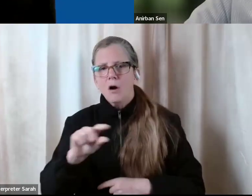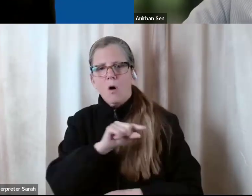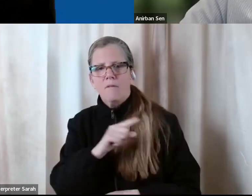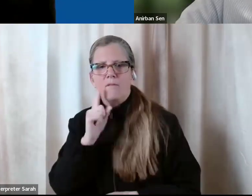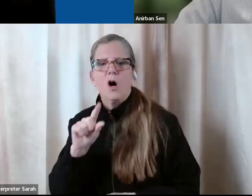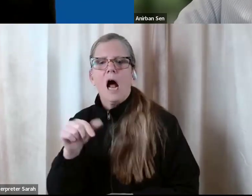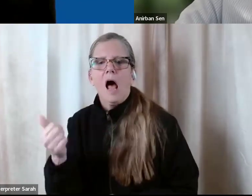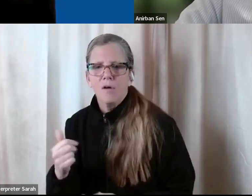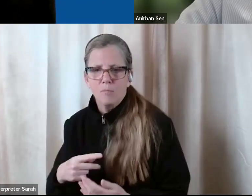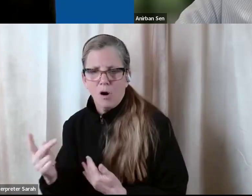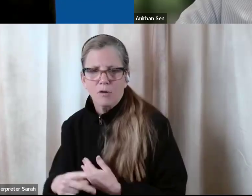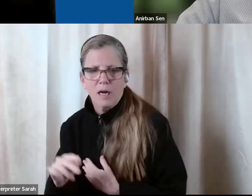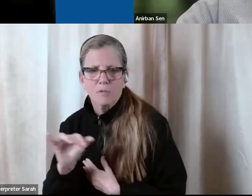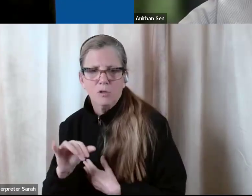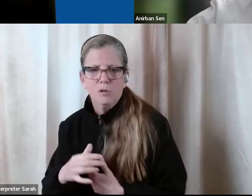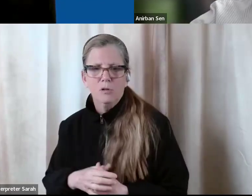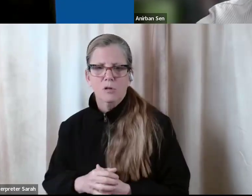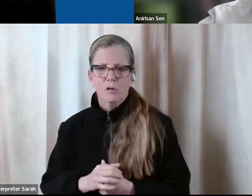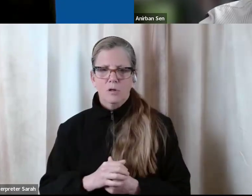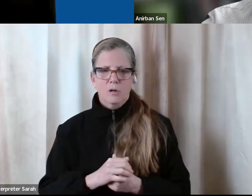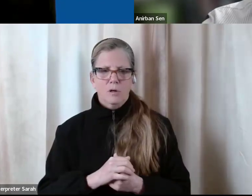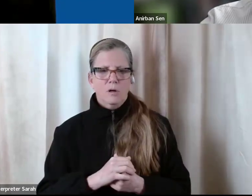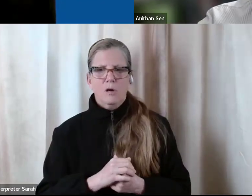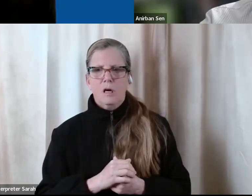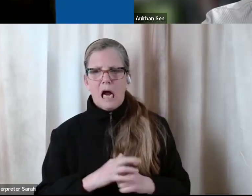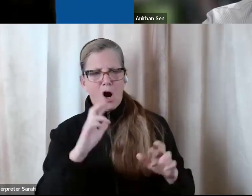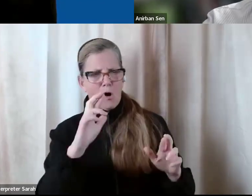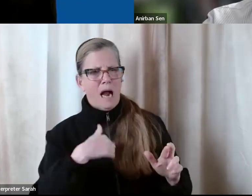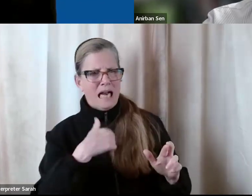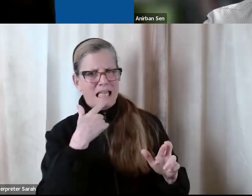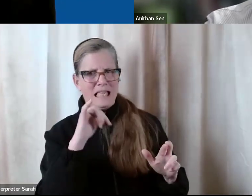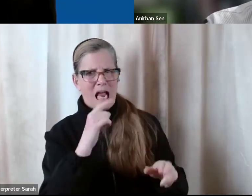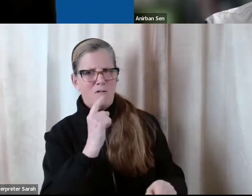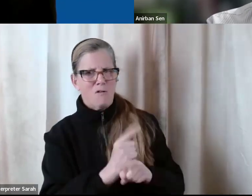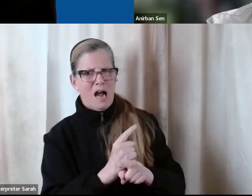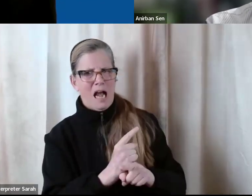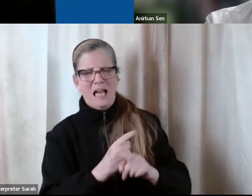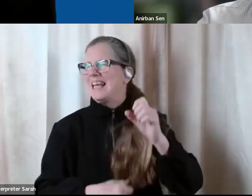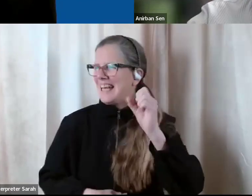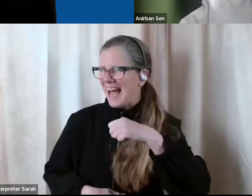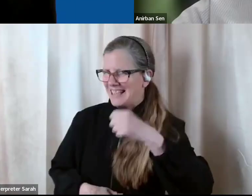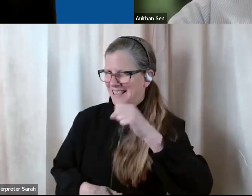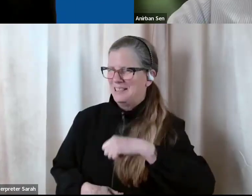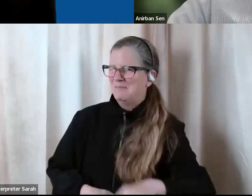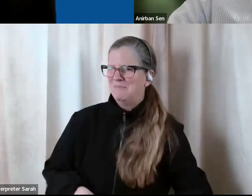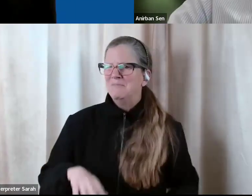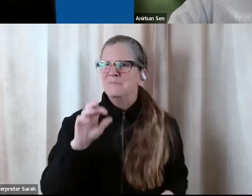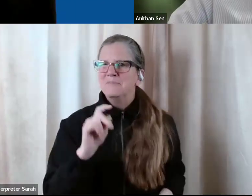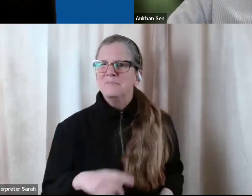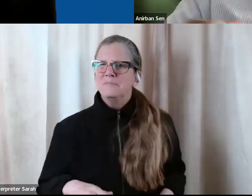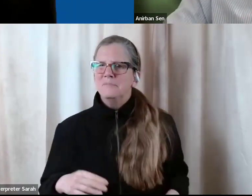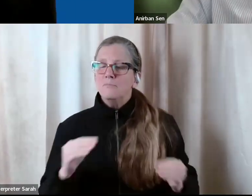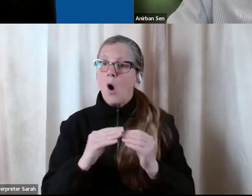Yeah. I hope I said that correct. Yeah, absolutely, Scott. Thanks. Got it. And so want to answer more